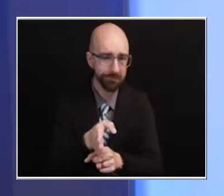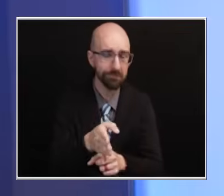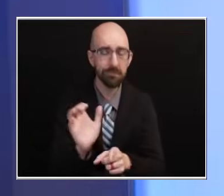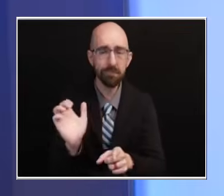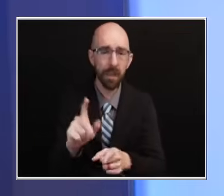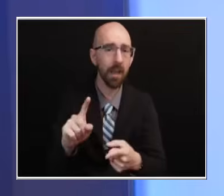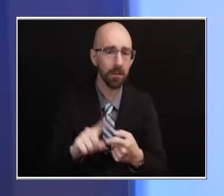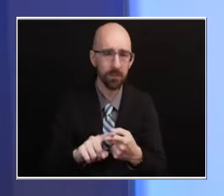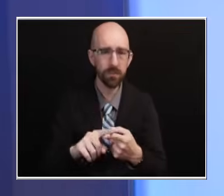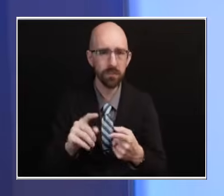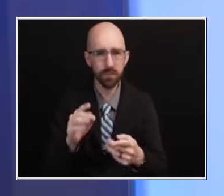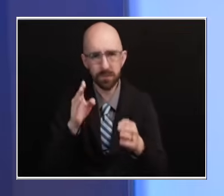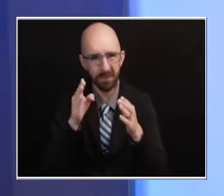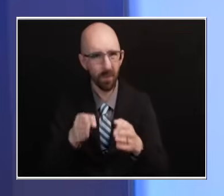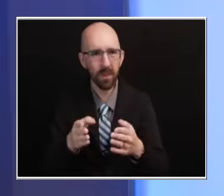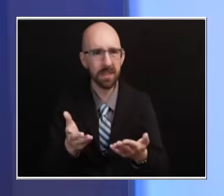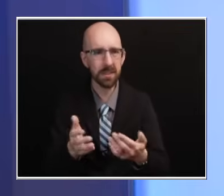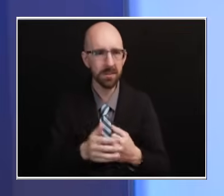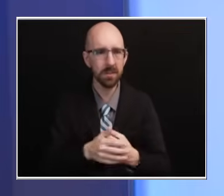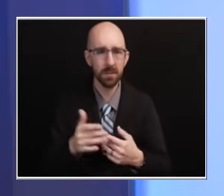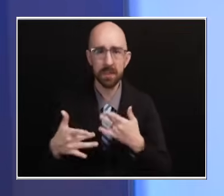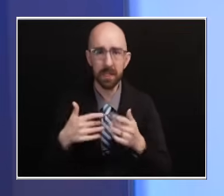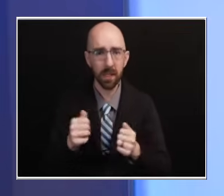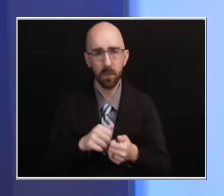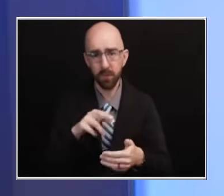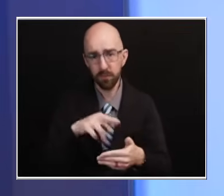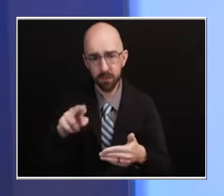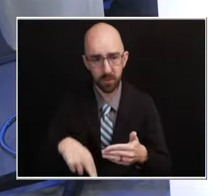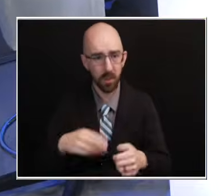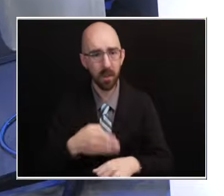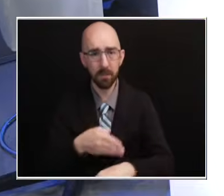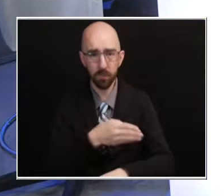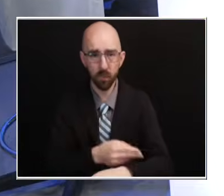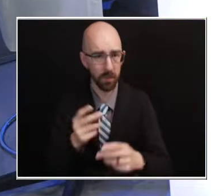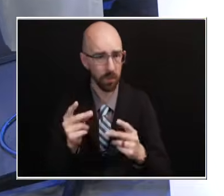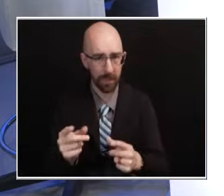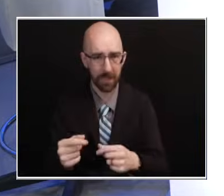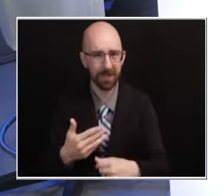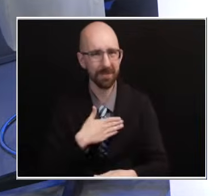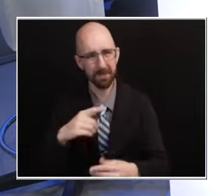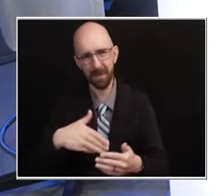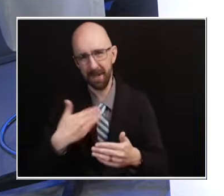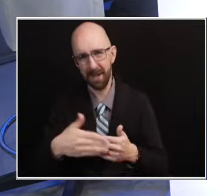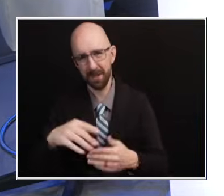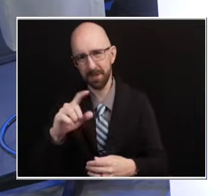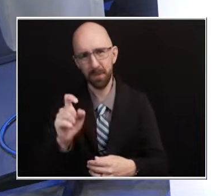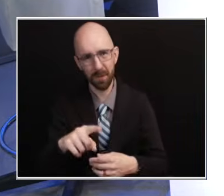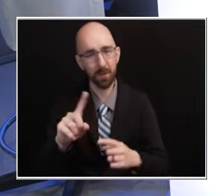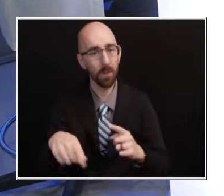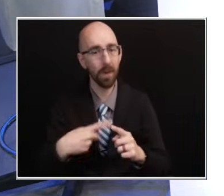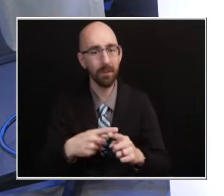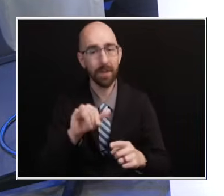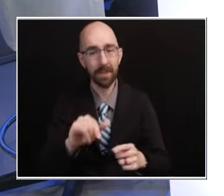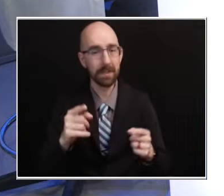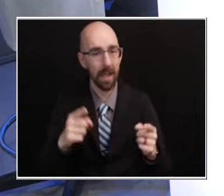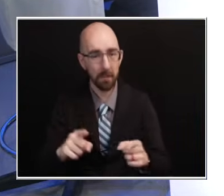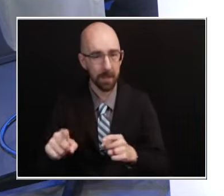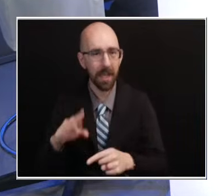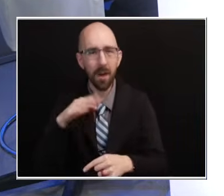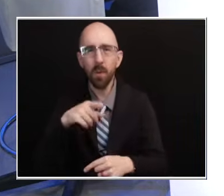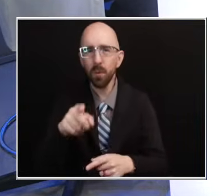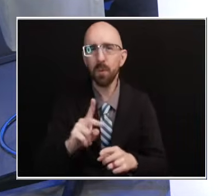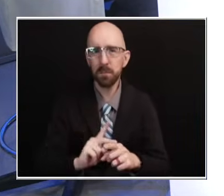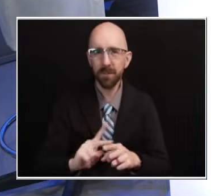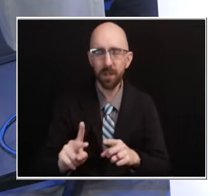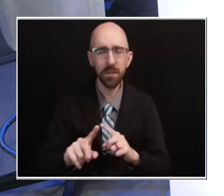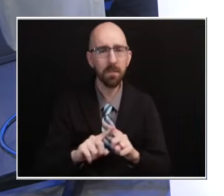so excited with the result and improvement that he had so quickly. That was my next question, Dr. G, is when this is happening, I know you're a professional, but when a